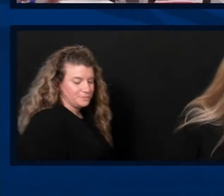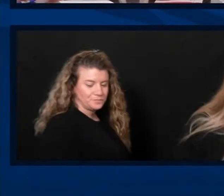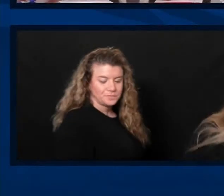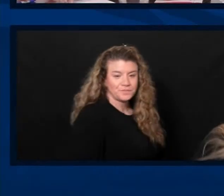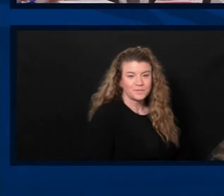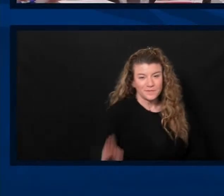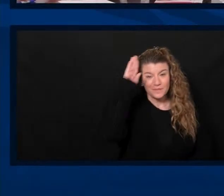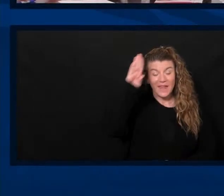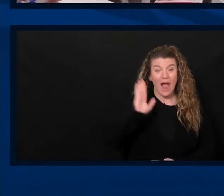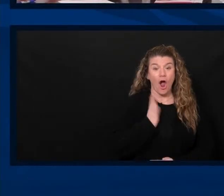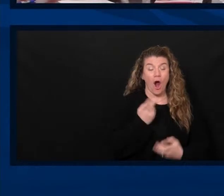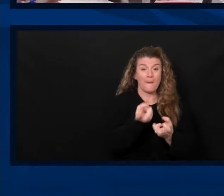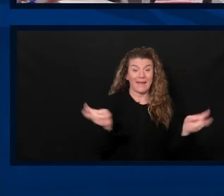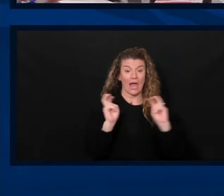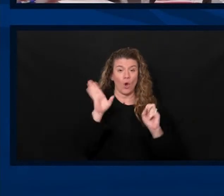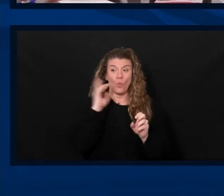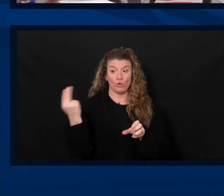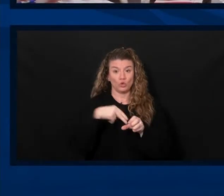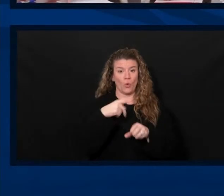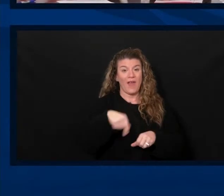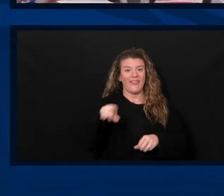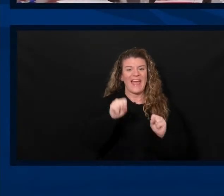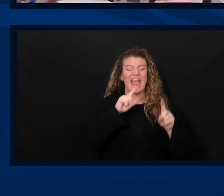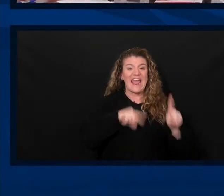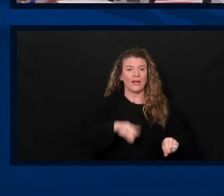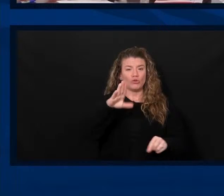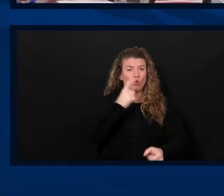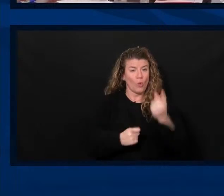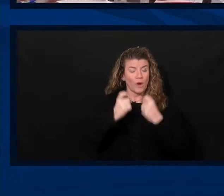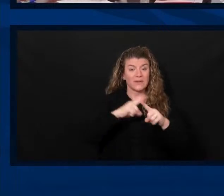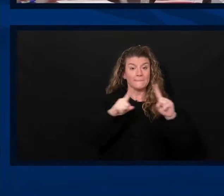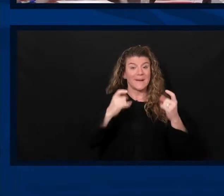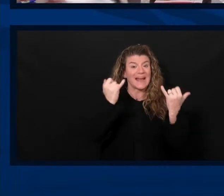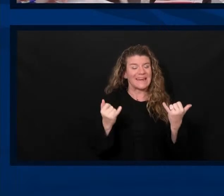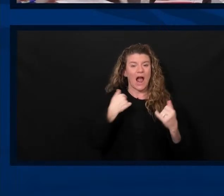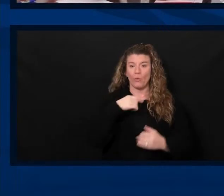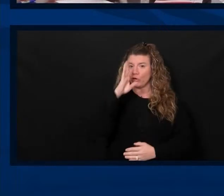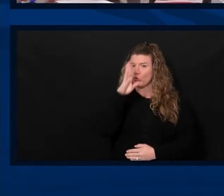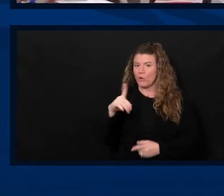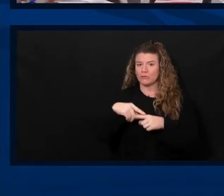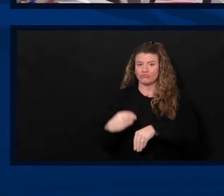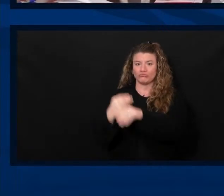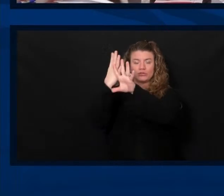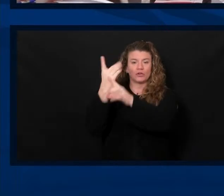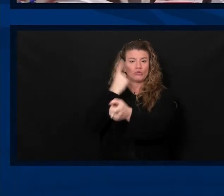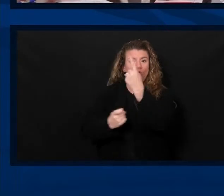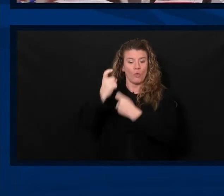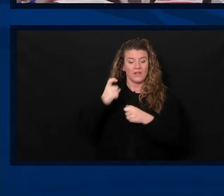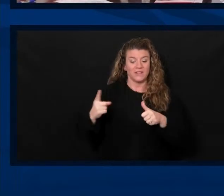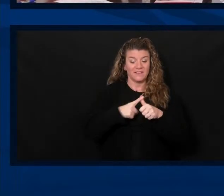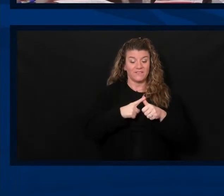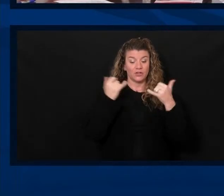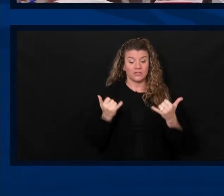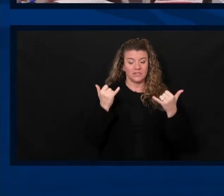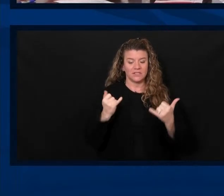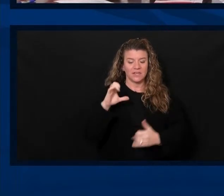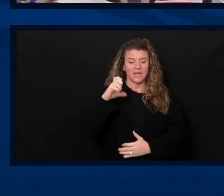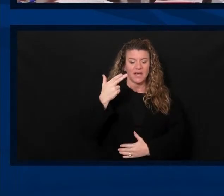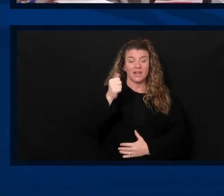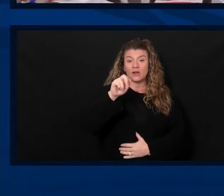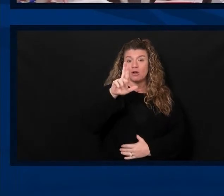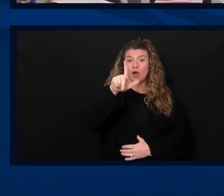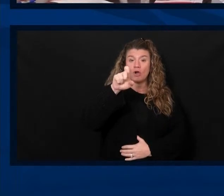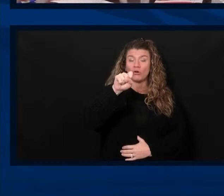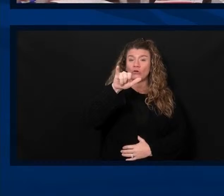panel is joining us today, and they are all available for questions, but we'll go right now to questions from members of the media. The first today is from Charles Young